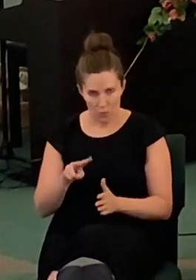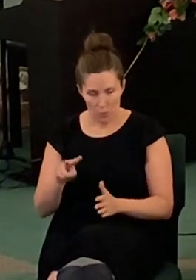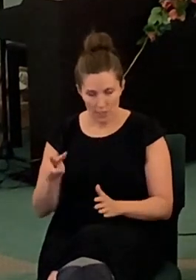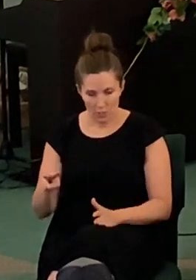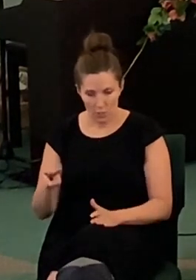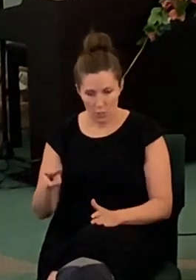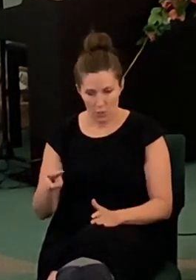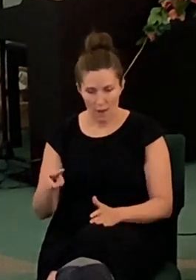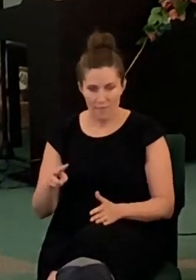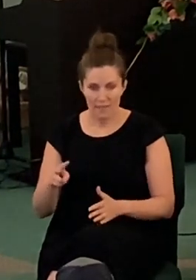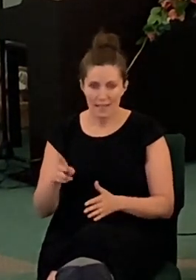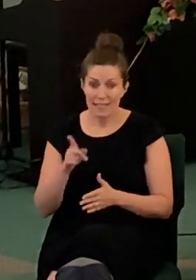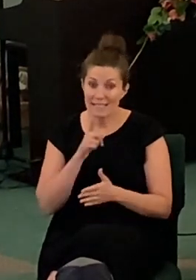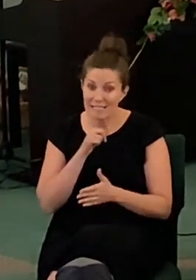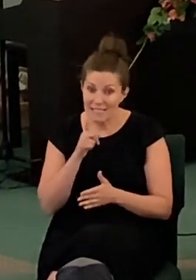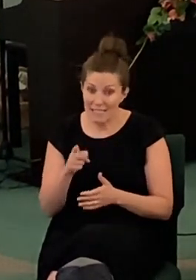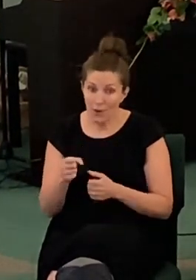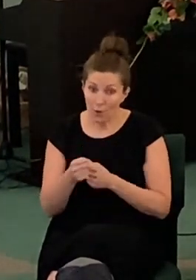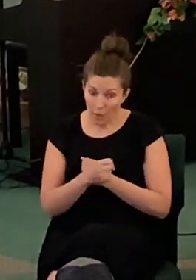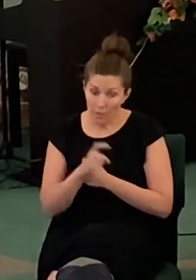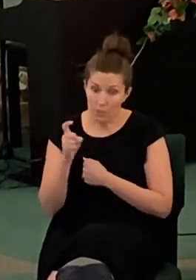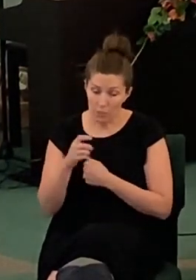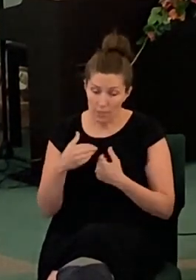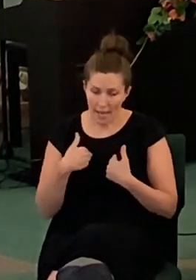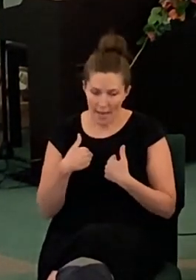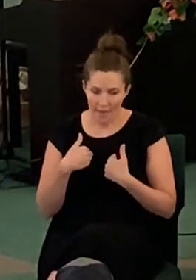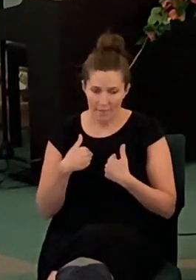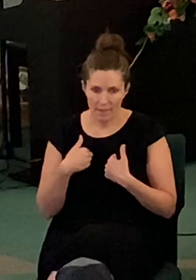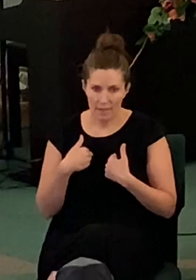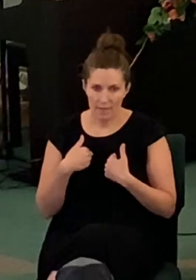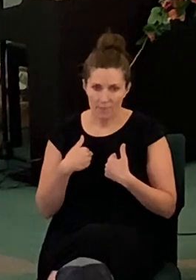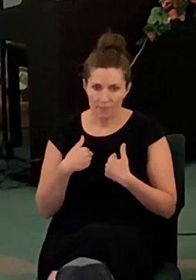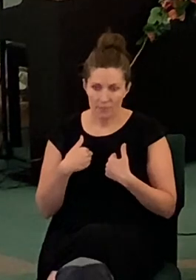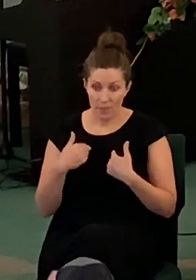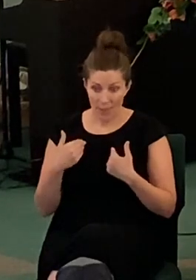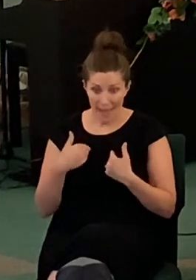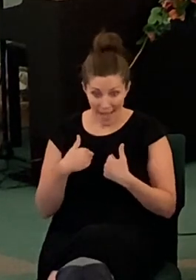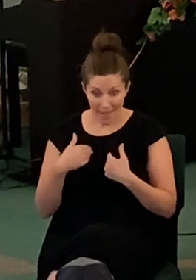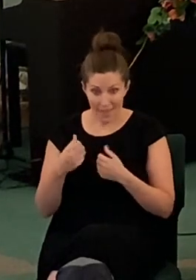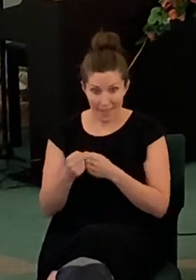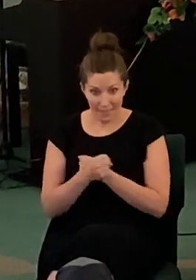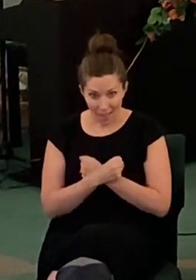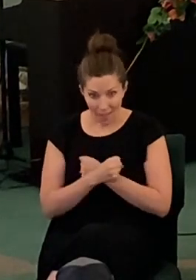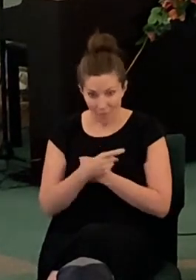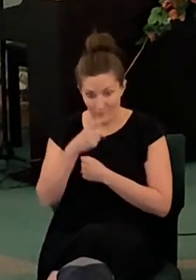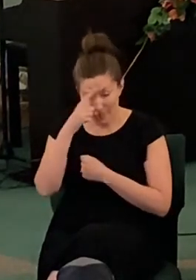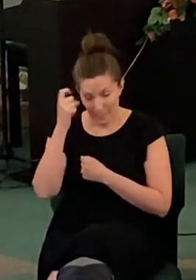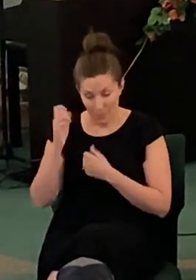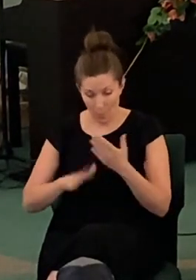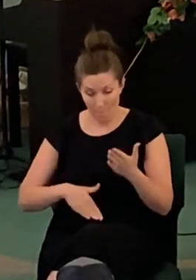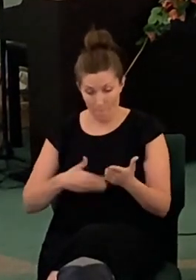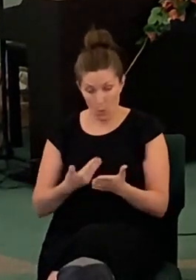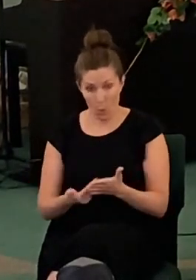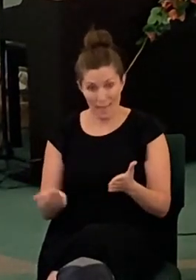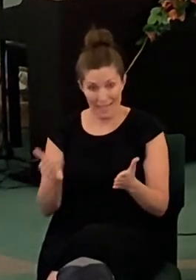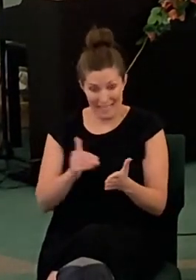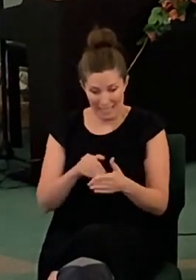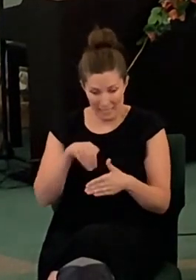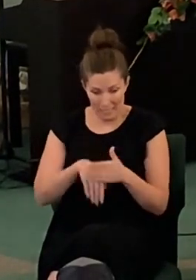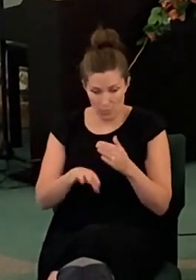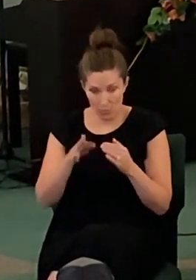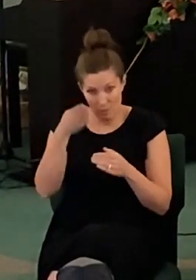the sincere love we should have. It comes because we are born again into God's family.